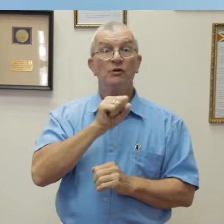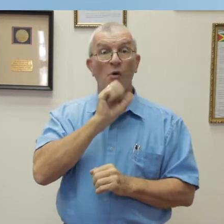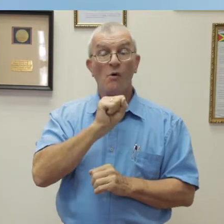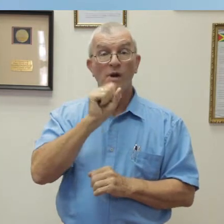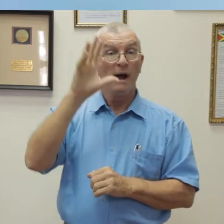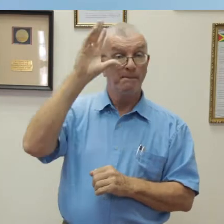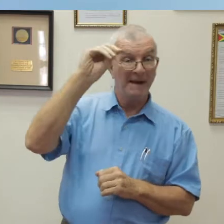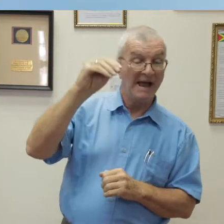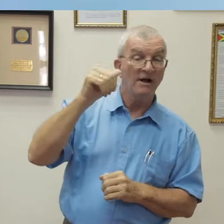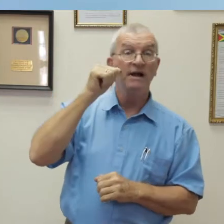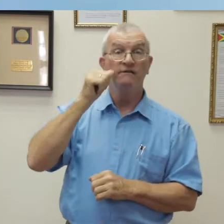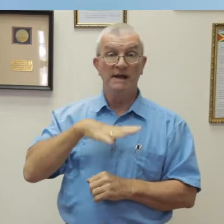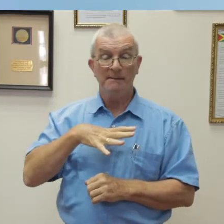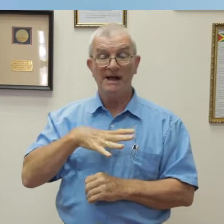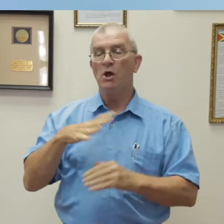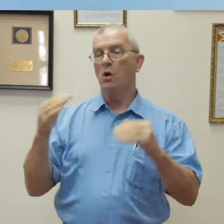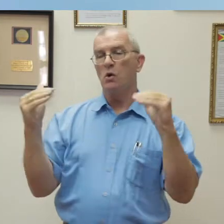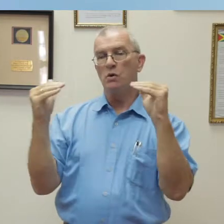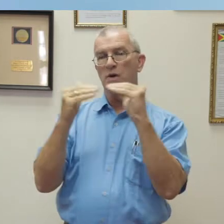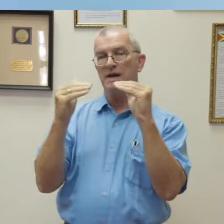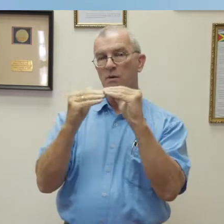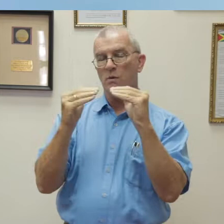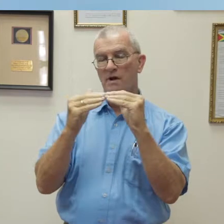are almost equally affected.